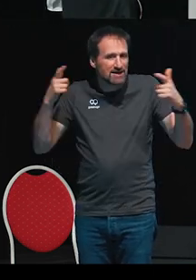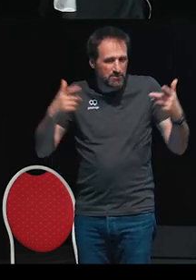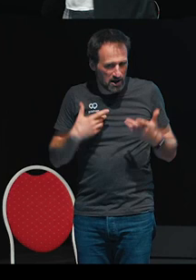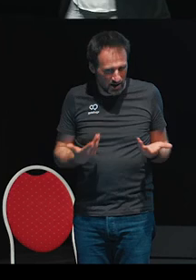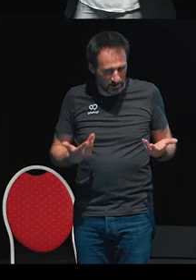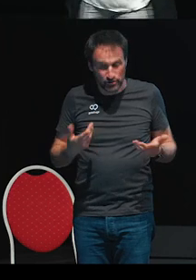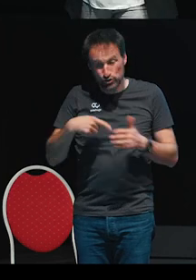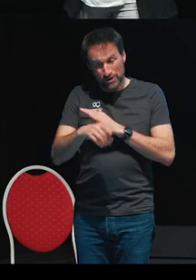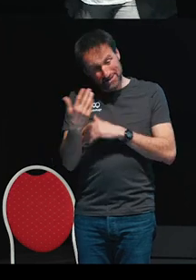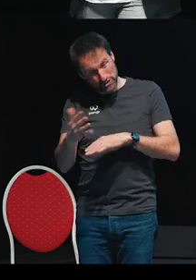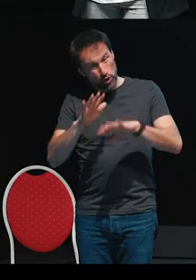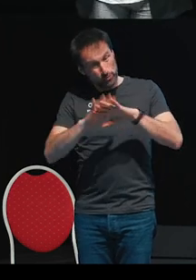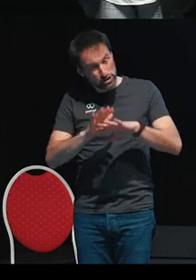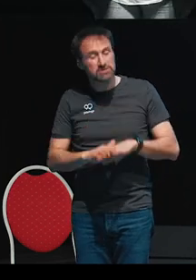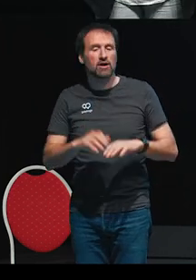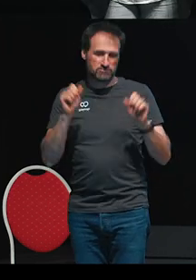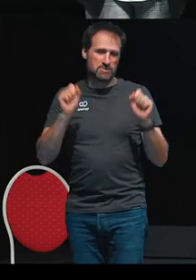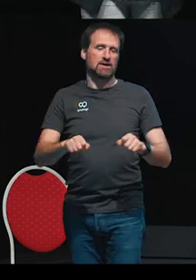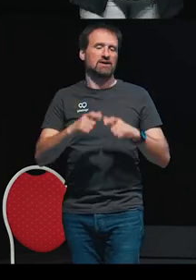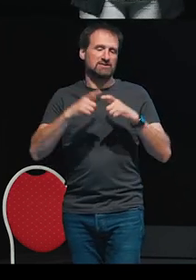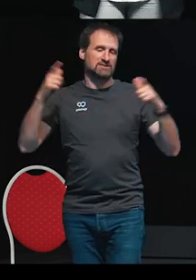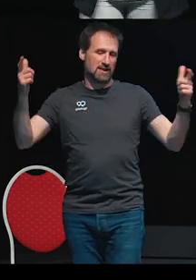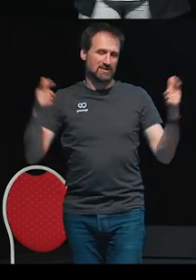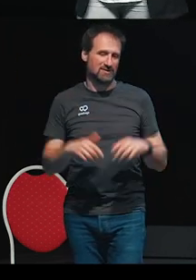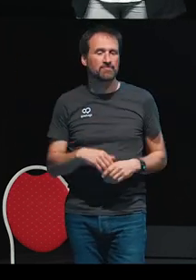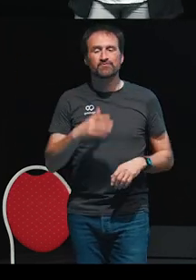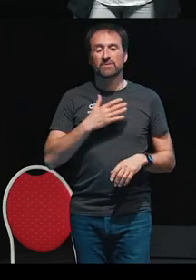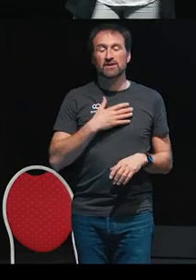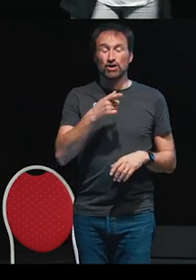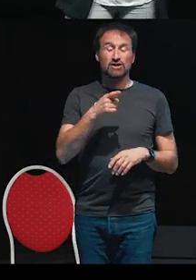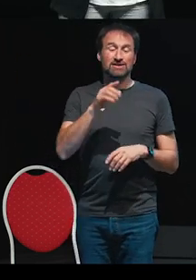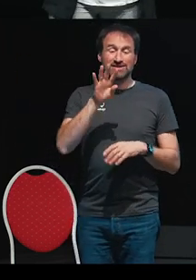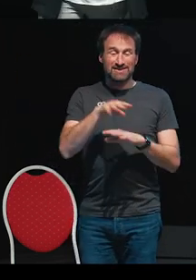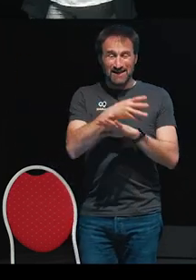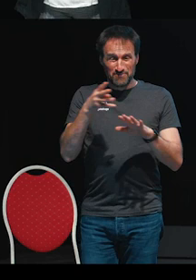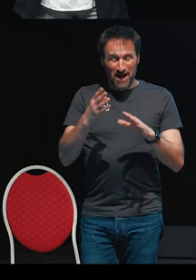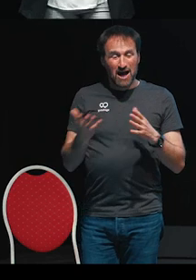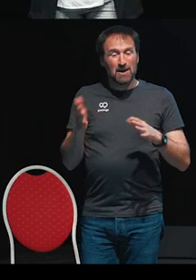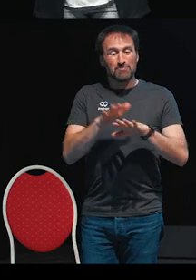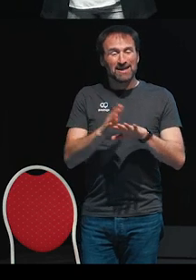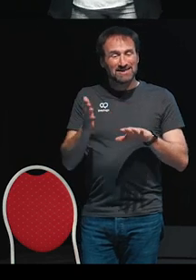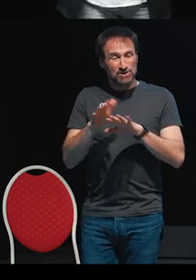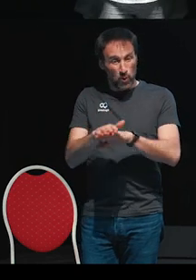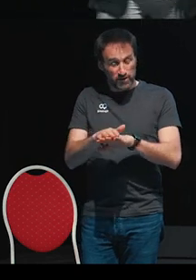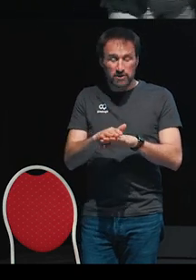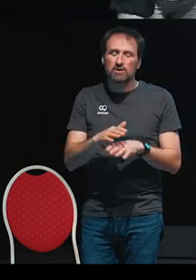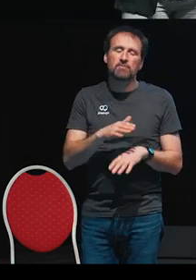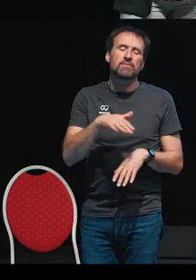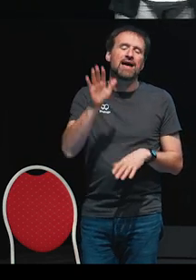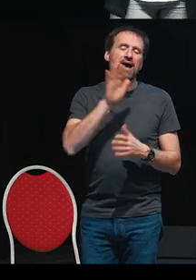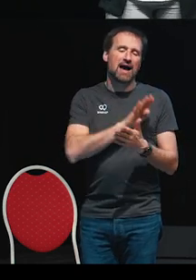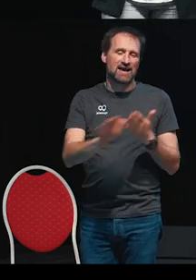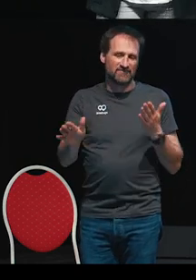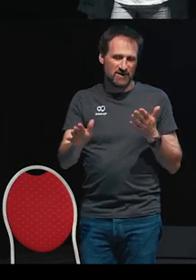want to say that schema migration is much, much simpler because,